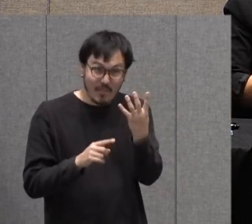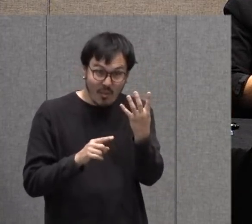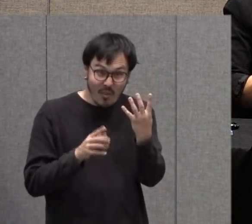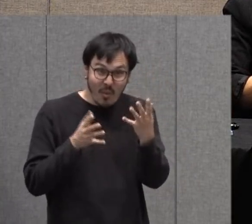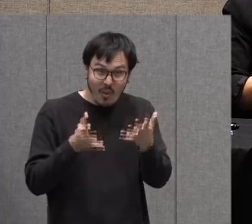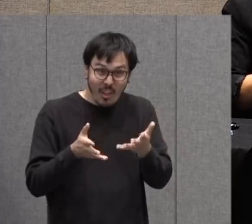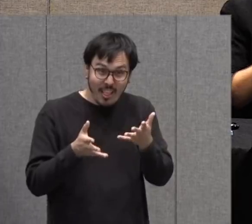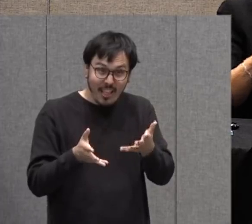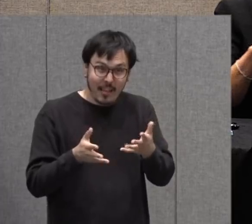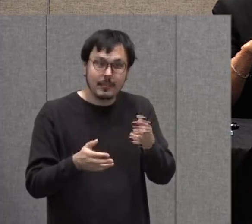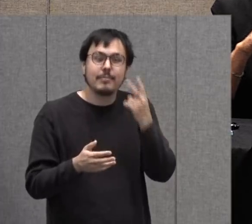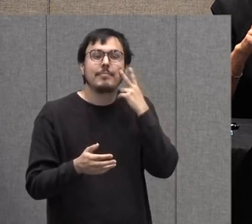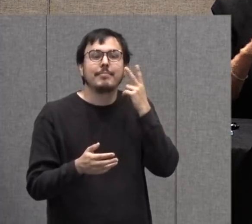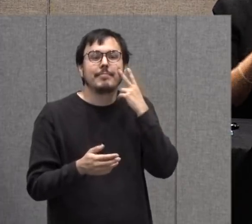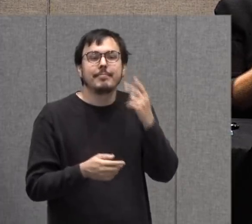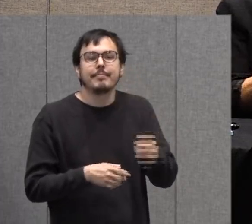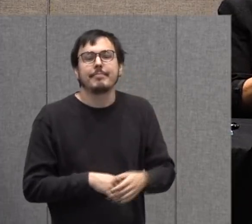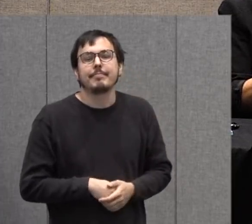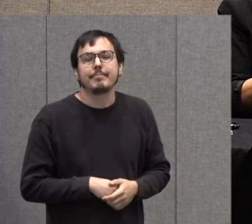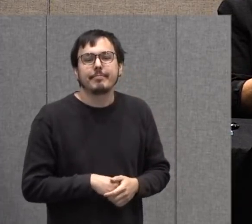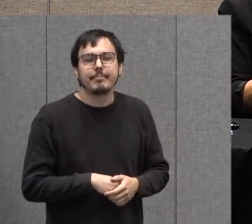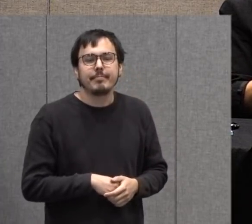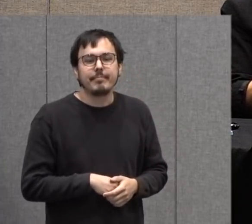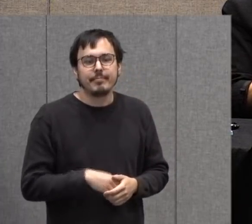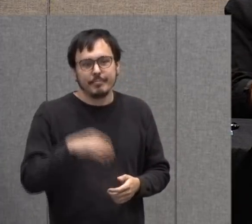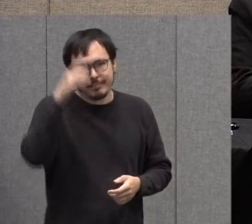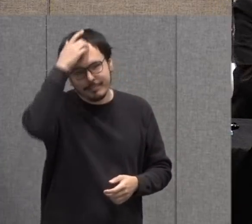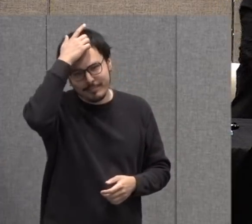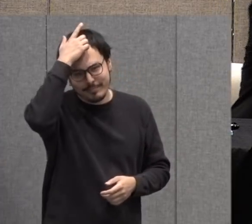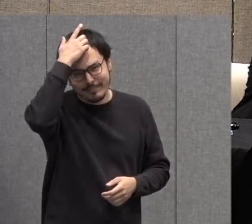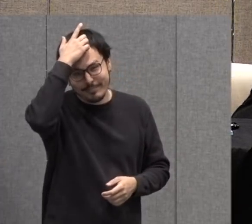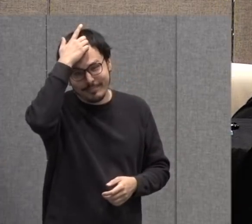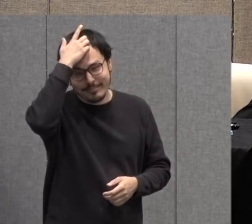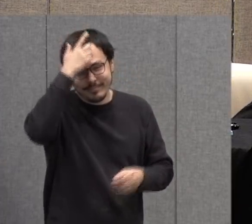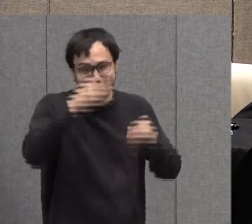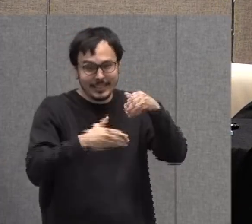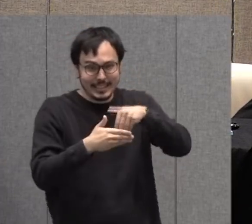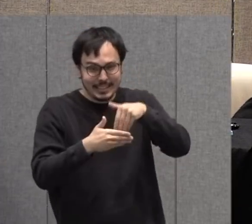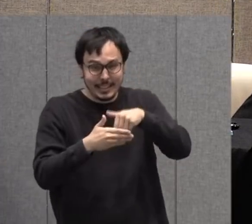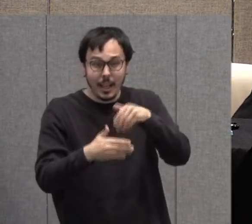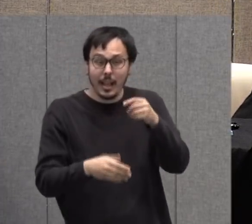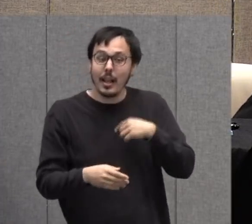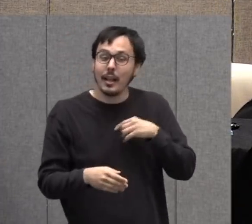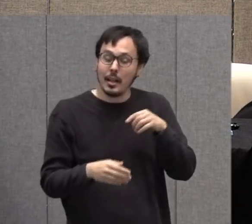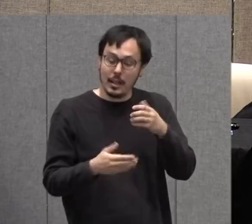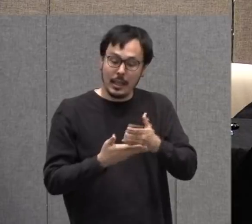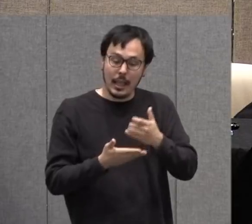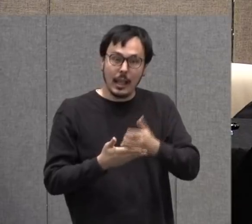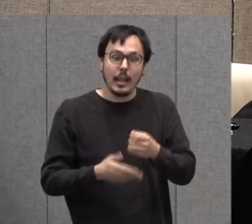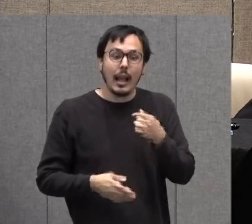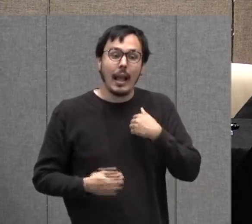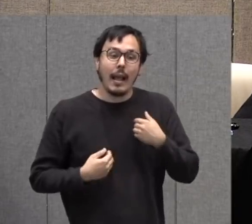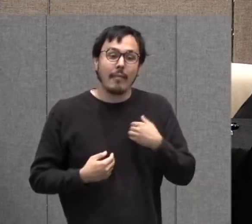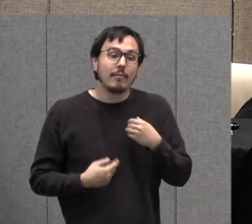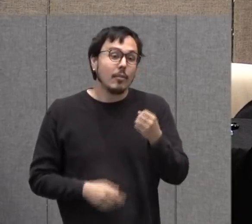them. See. So here are the ones that are left. We have 1,